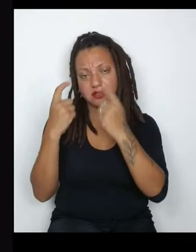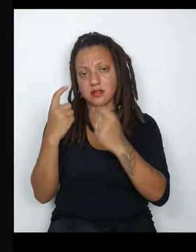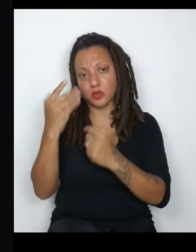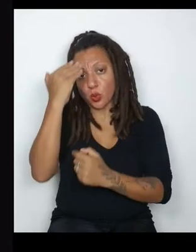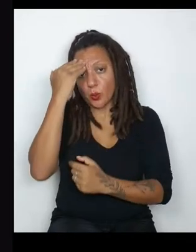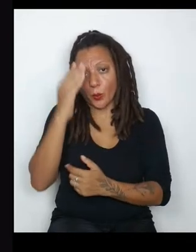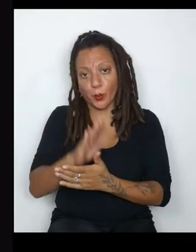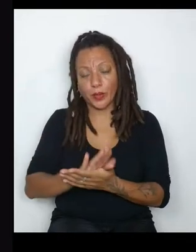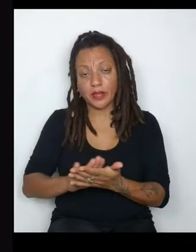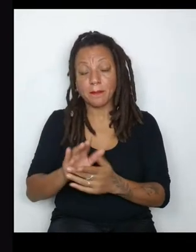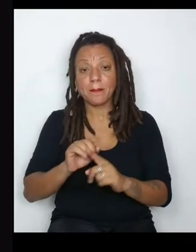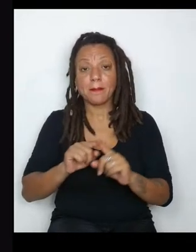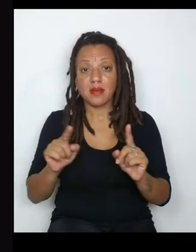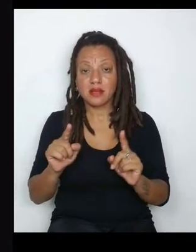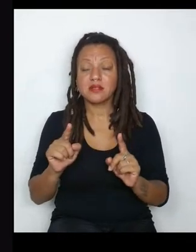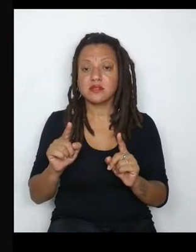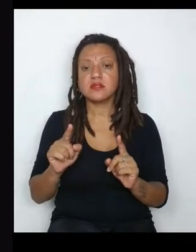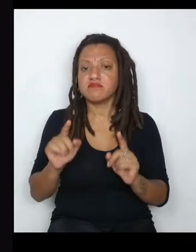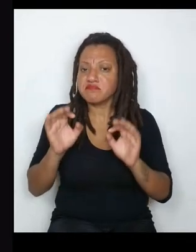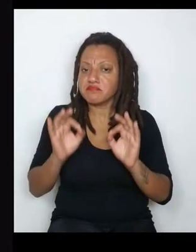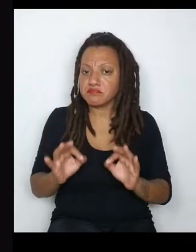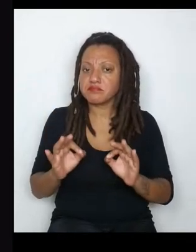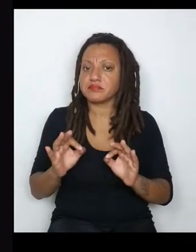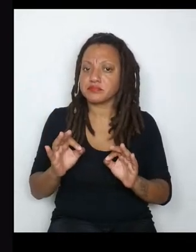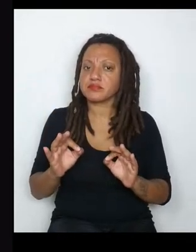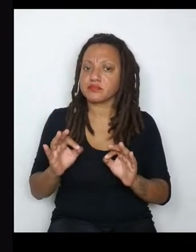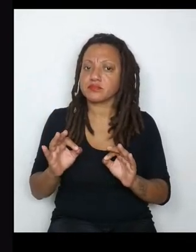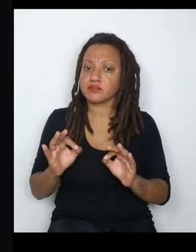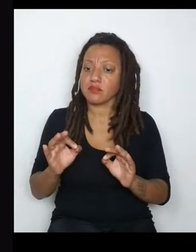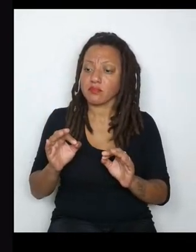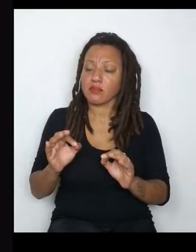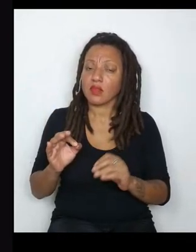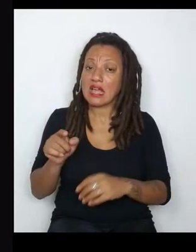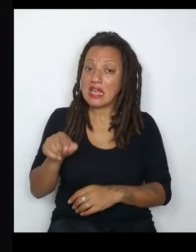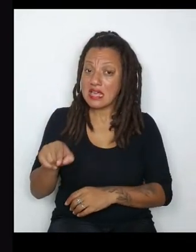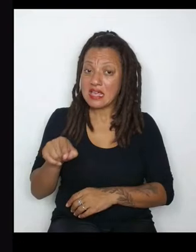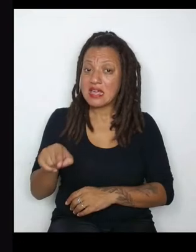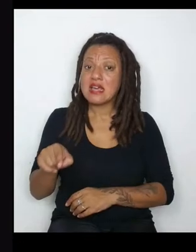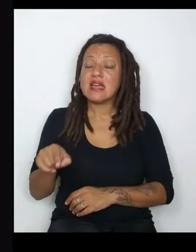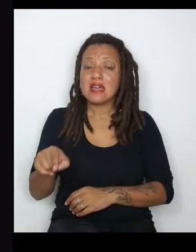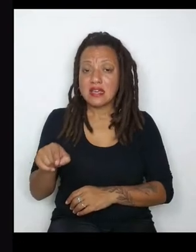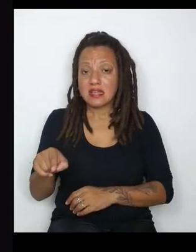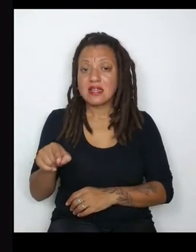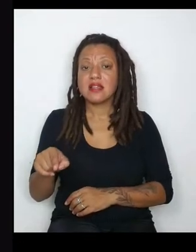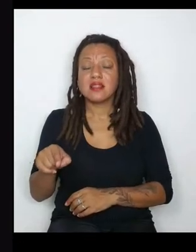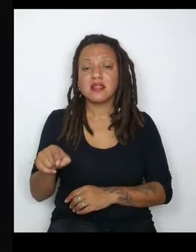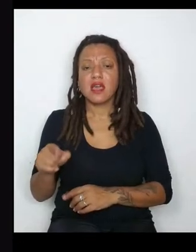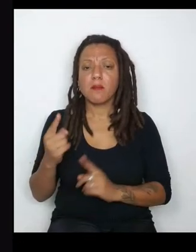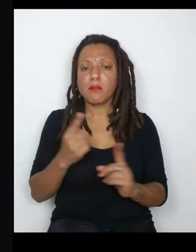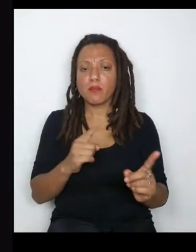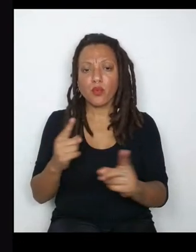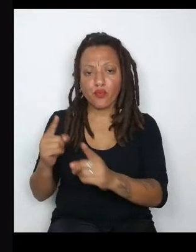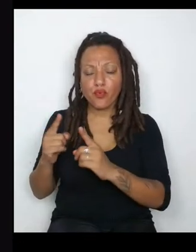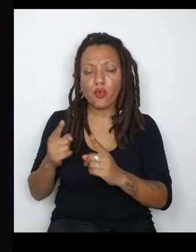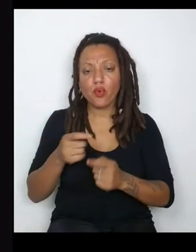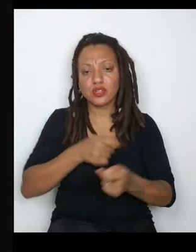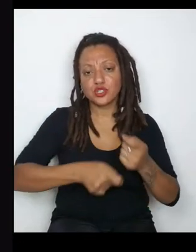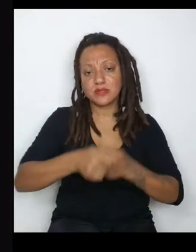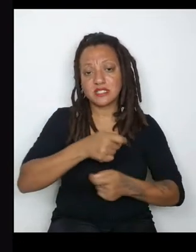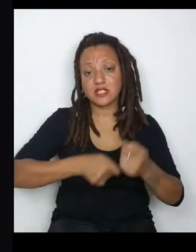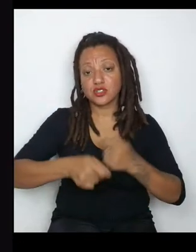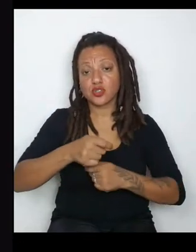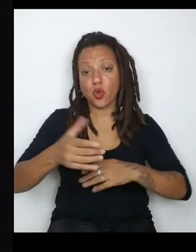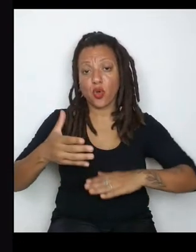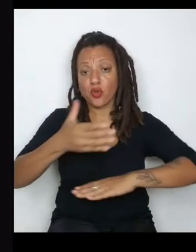he was a thorn in the side of colonial administrators and the catholic and protestant missions that go gown